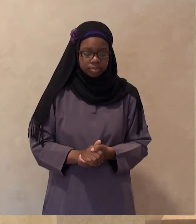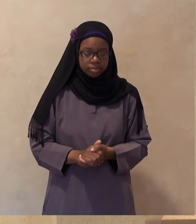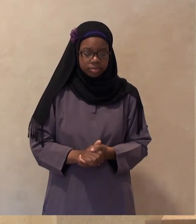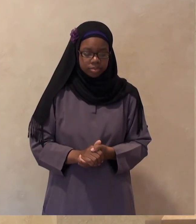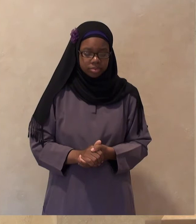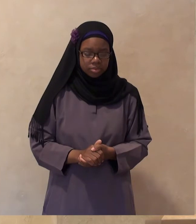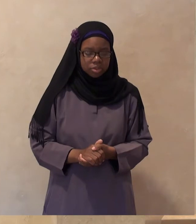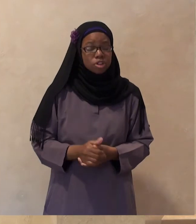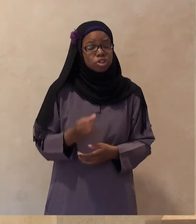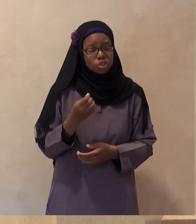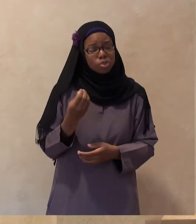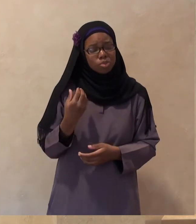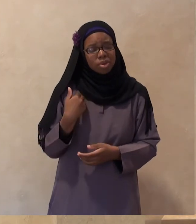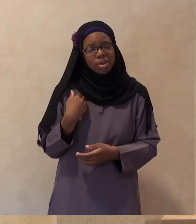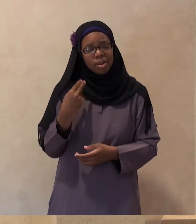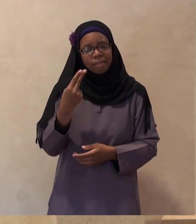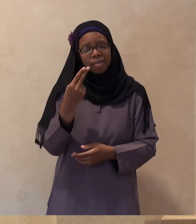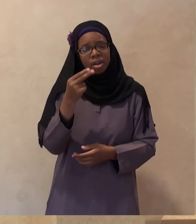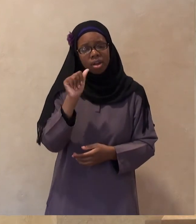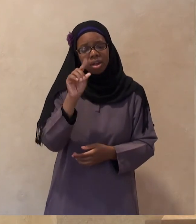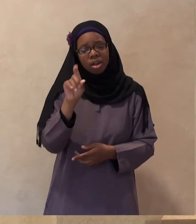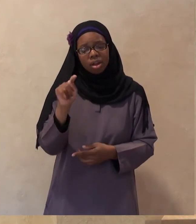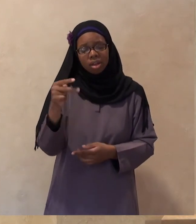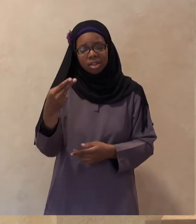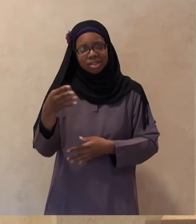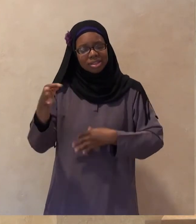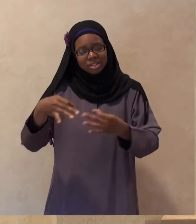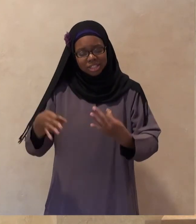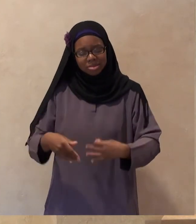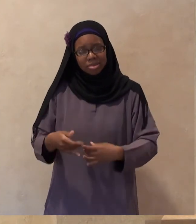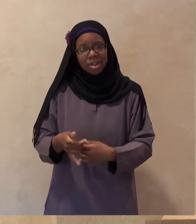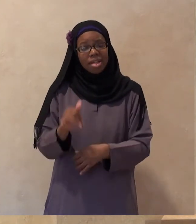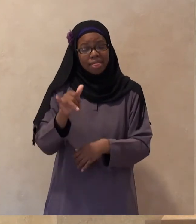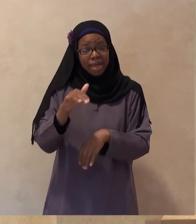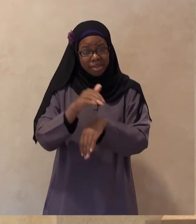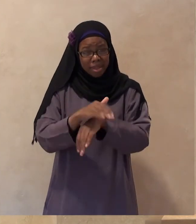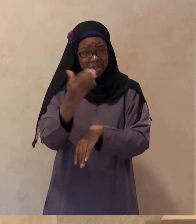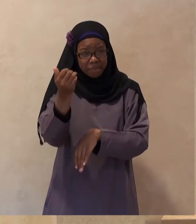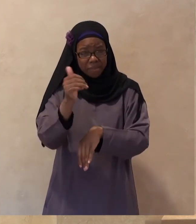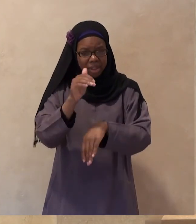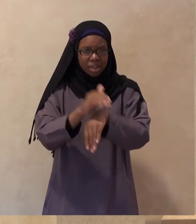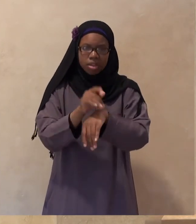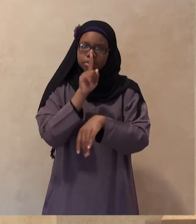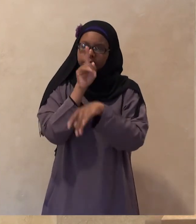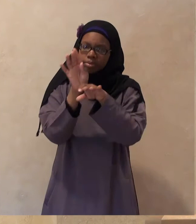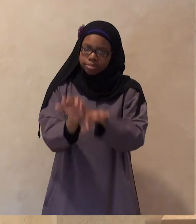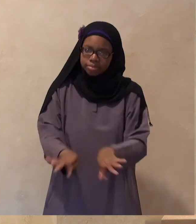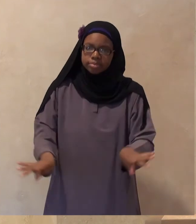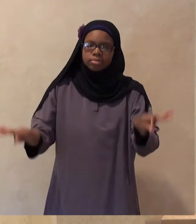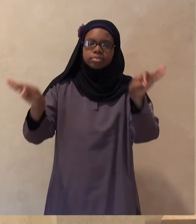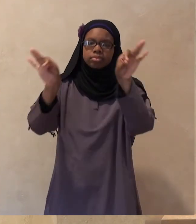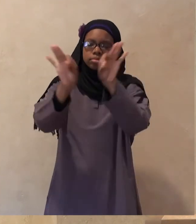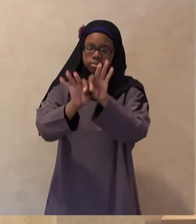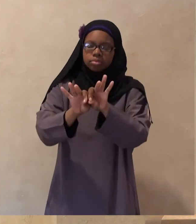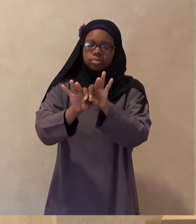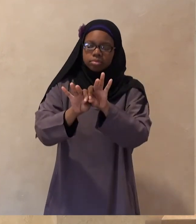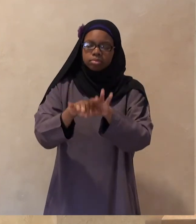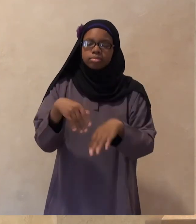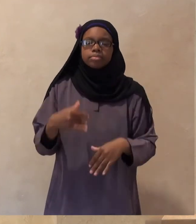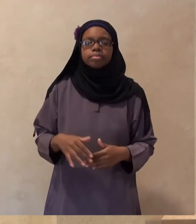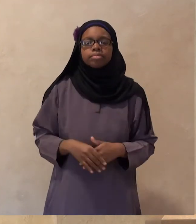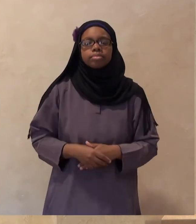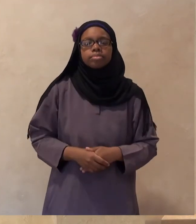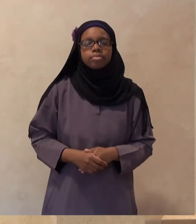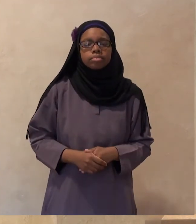these are hadiths which talks about the importance, about the authenticity, about the significance of the 15th night of